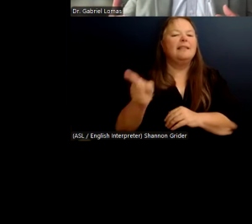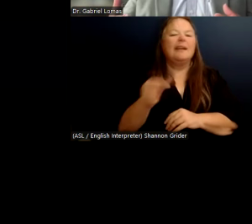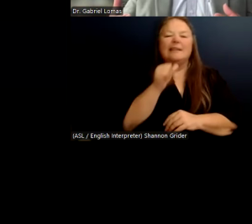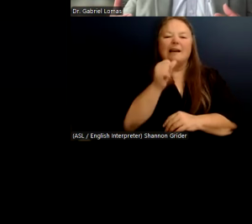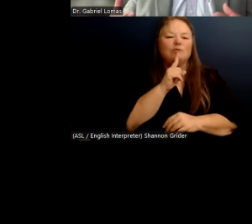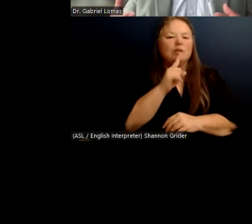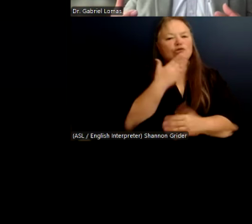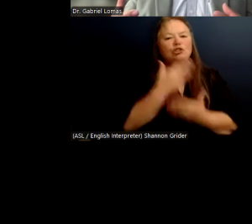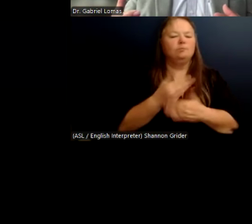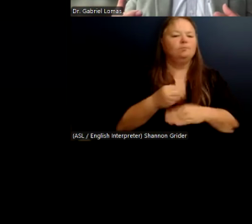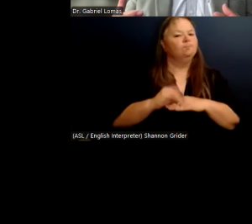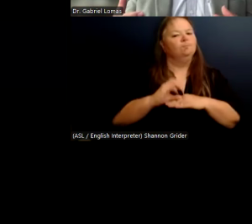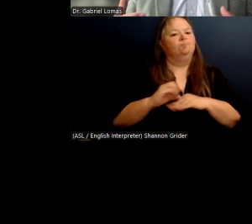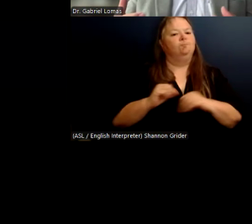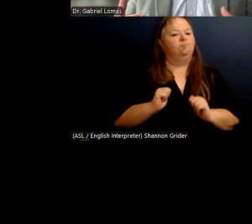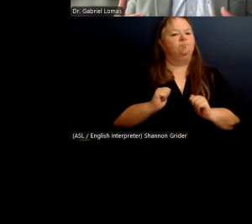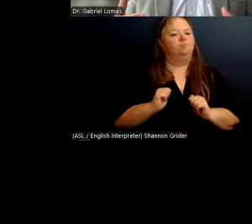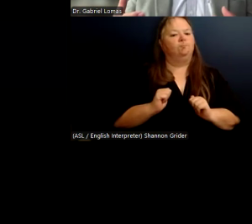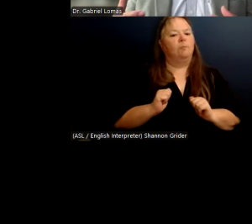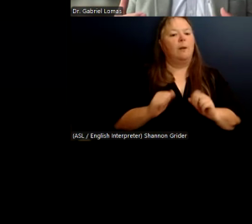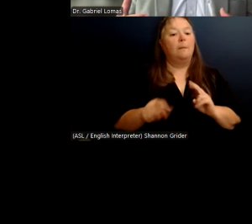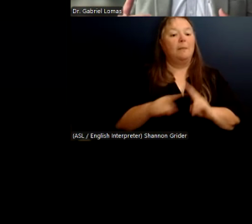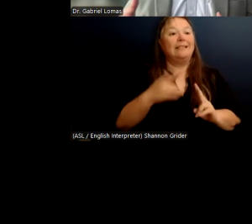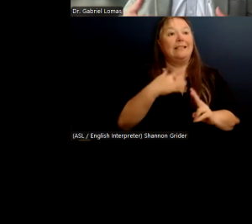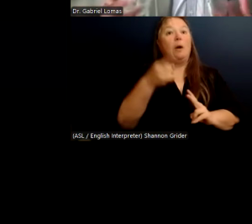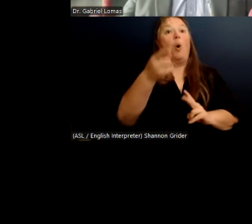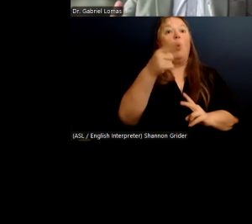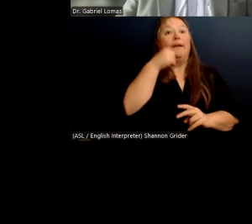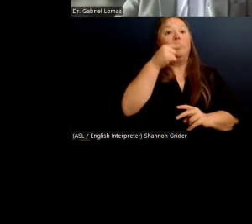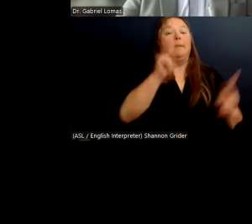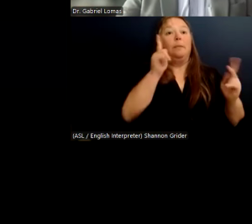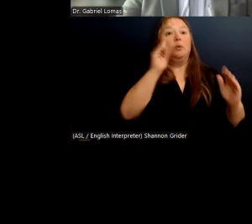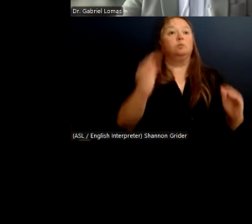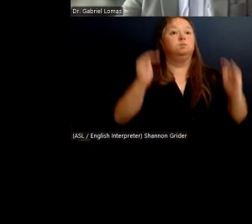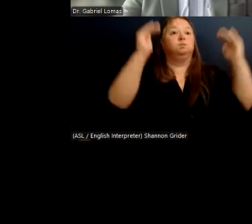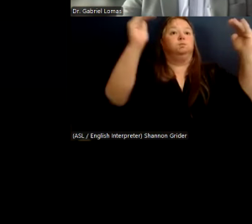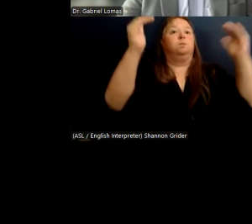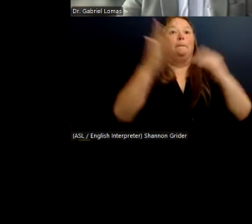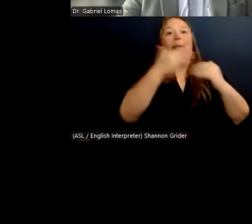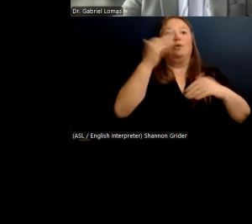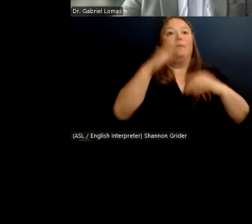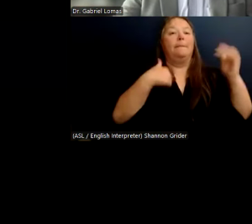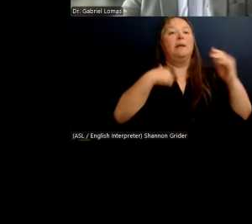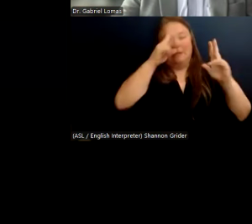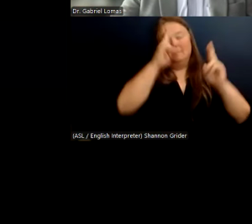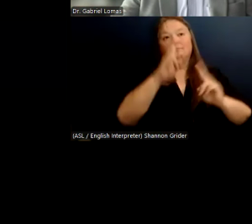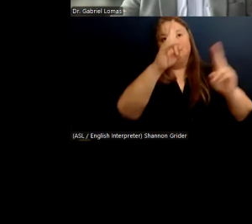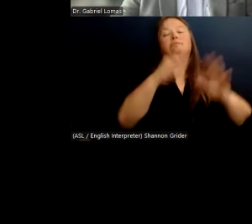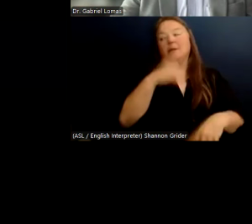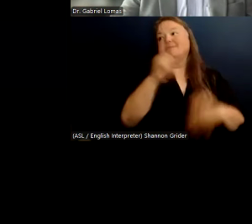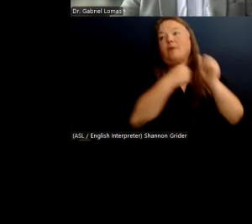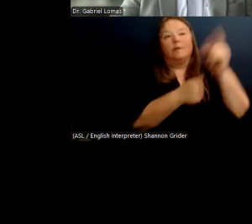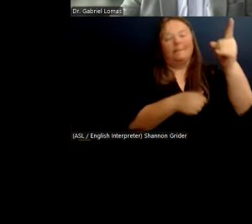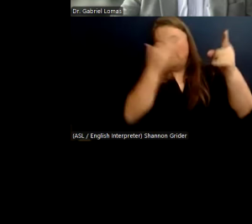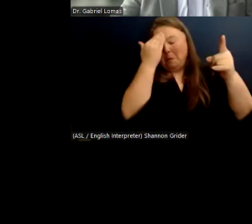acquiesce to hearing people because they see them as authority. And so they will falsely confess to crimes that they haven't committed, or they